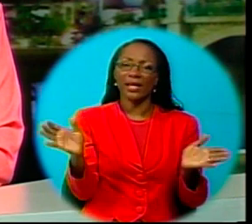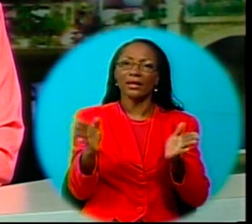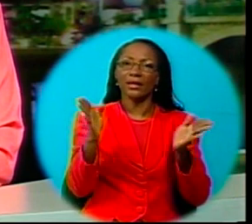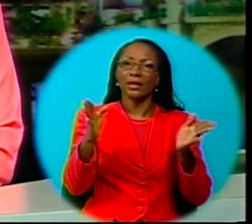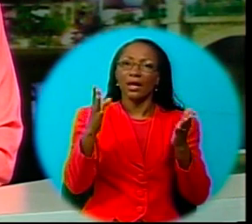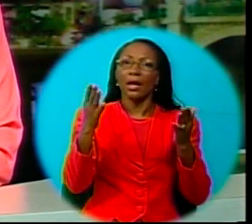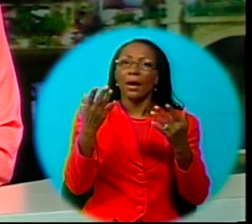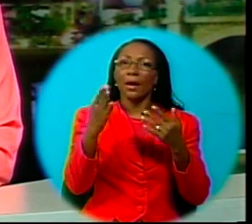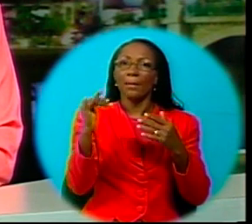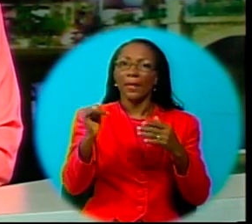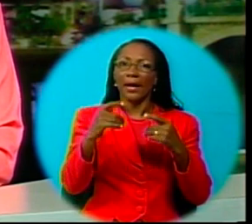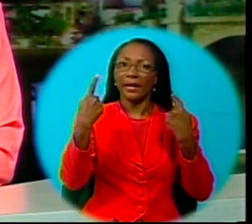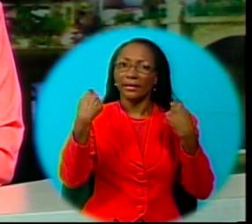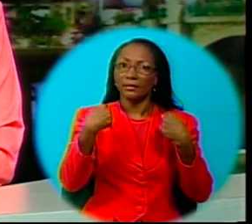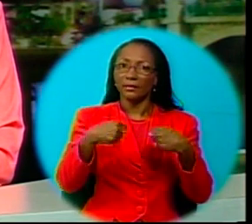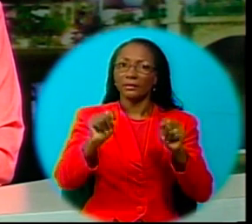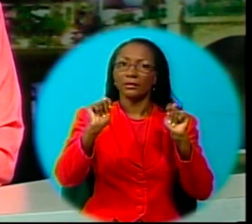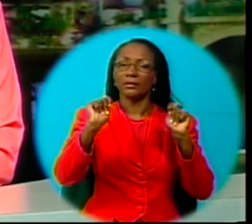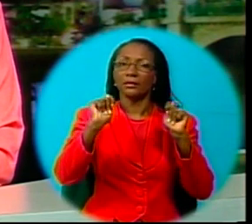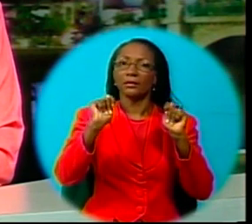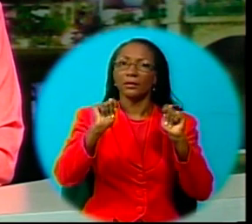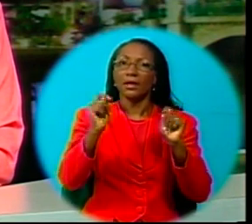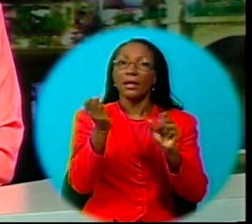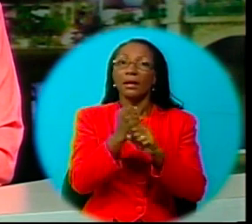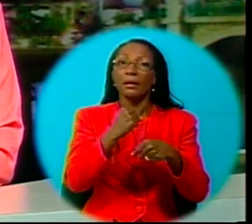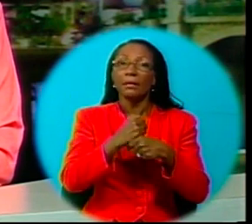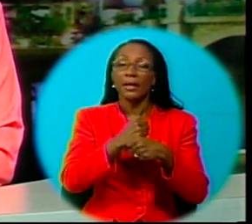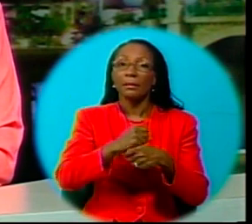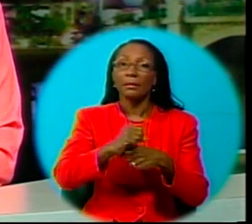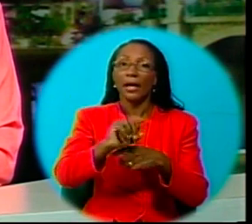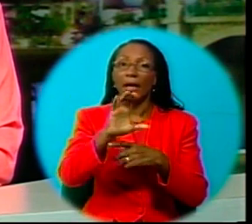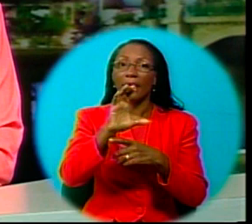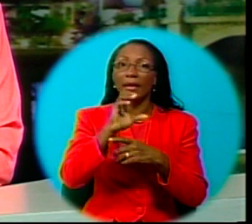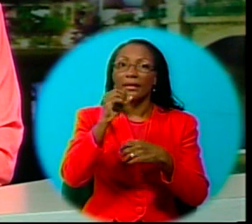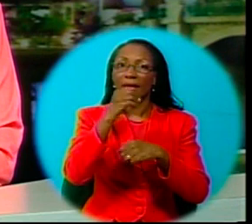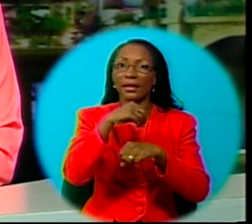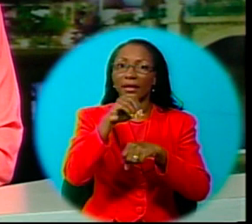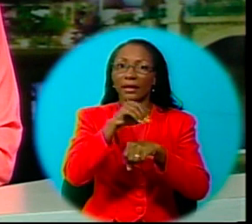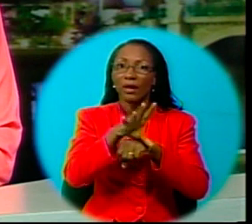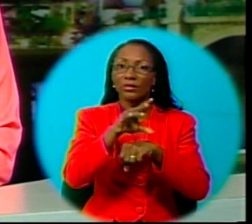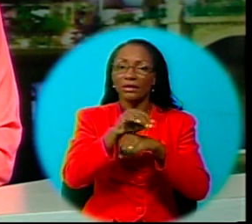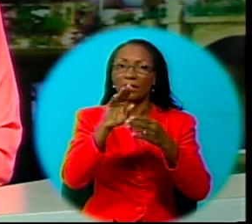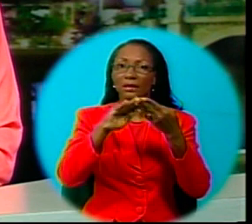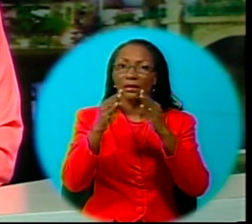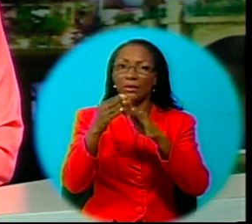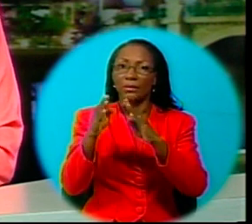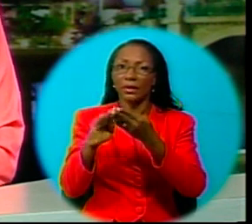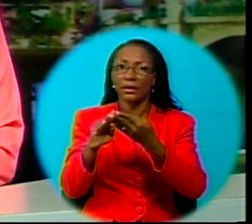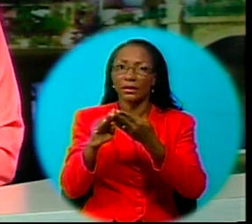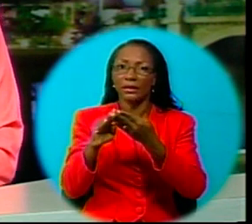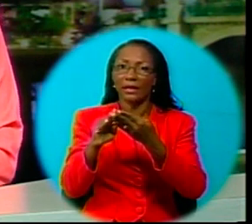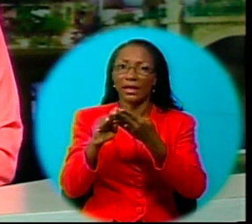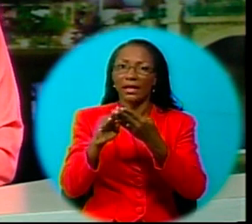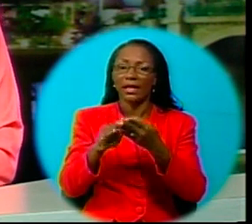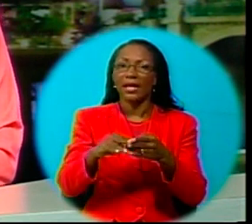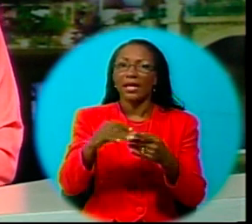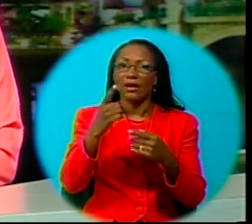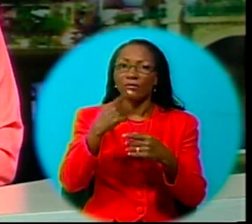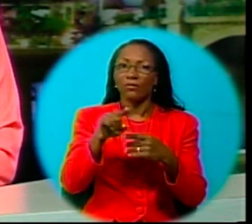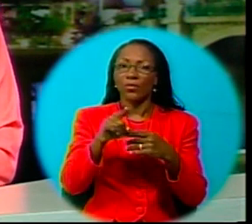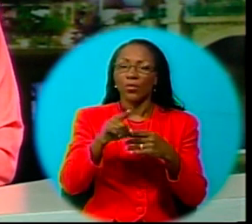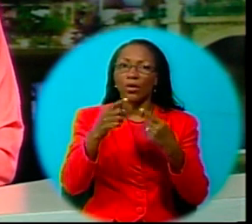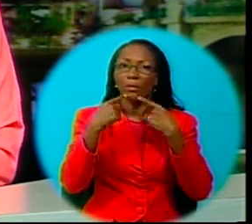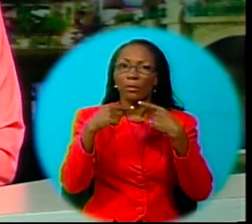efforts being made by constituency councils to promote entrepreneurship at the community level in light of public